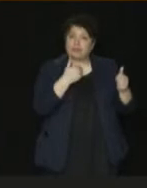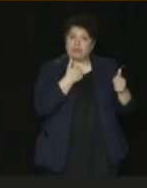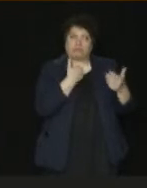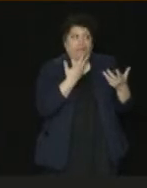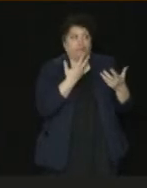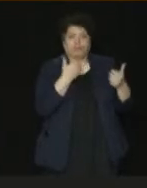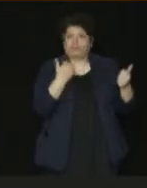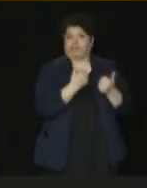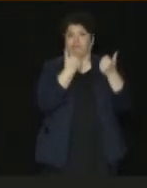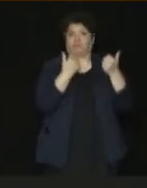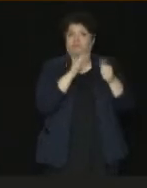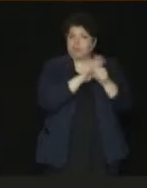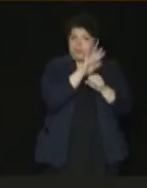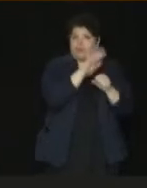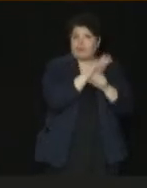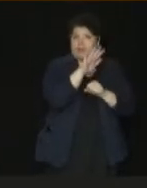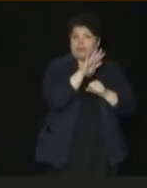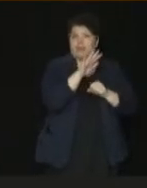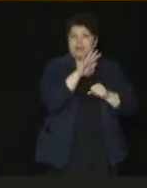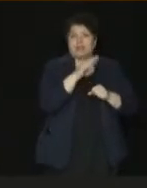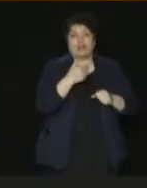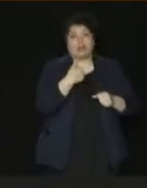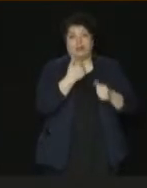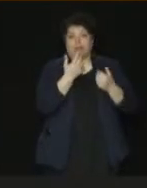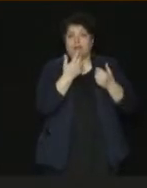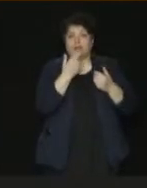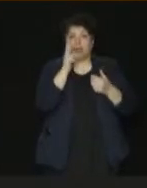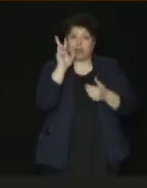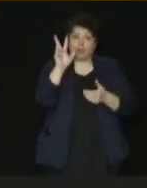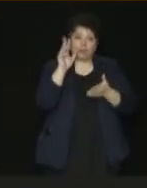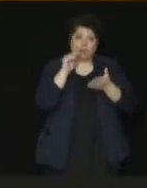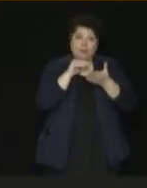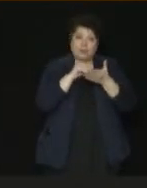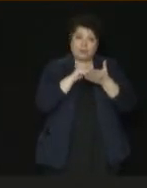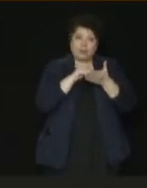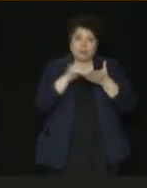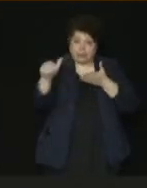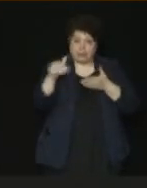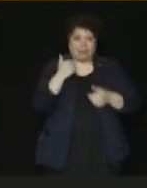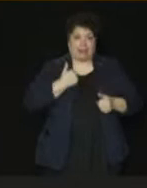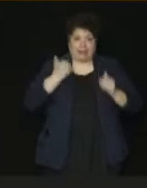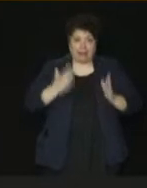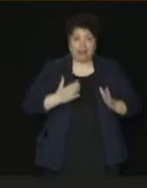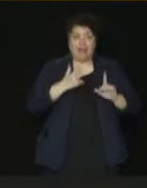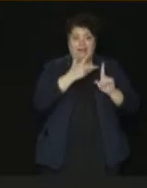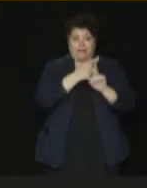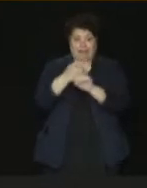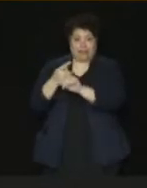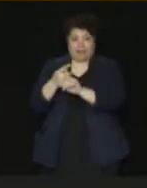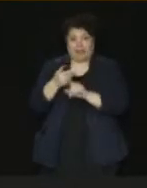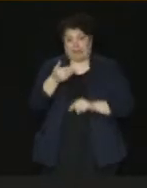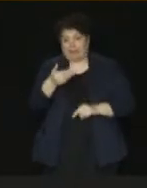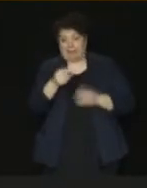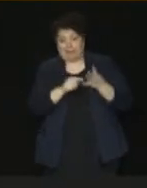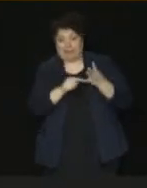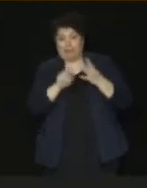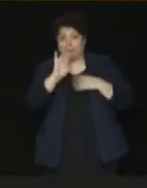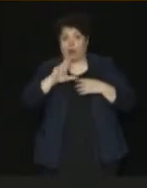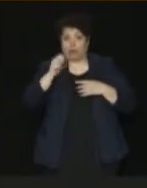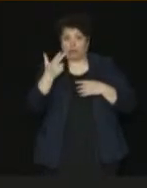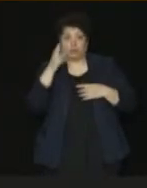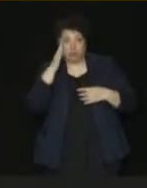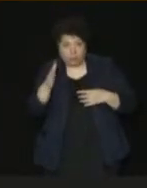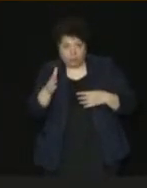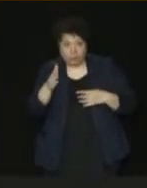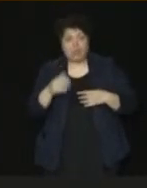confidently say that not only will we get 3 million Canadians vaccinated by the end of March, we will have everyone who needs